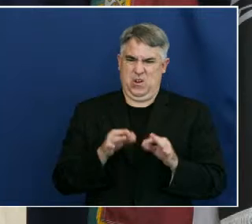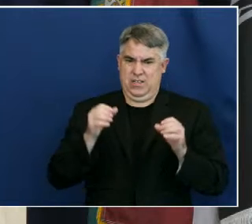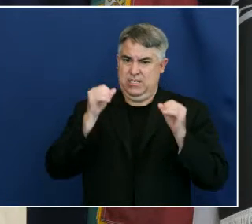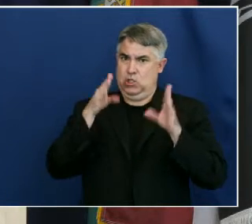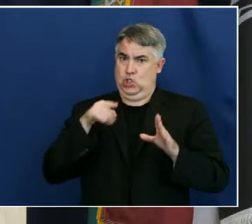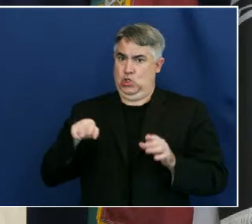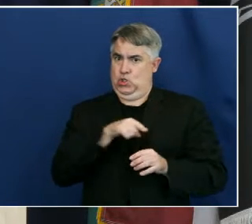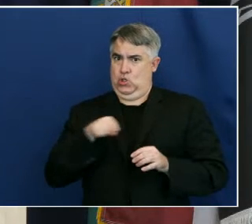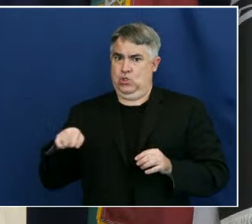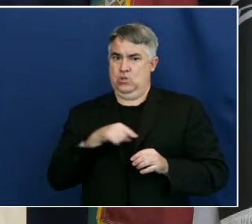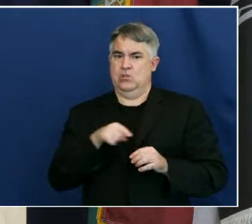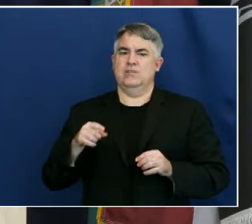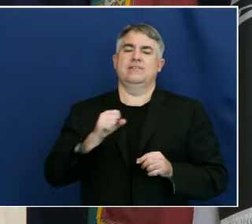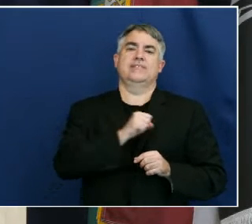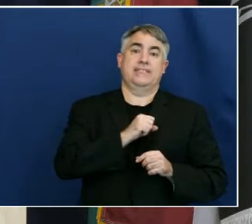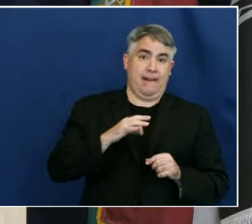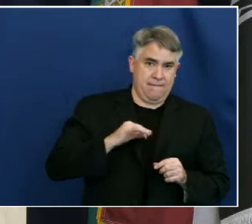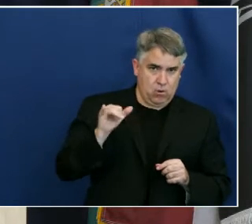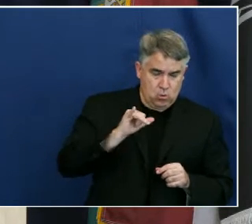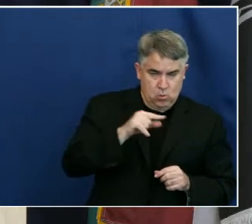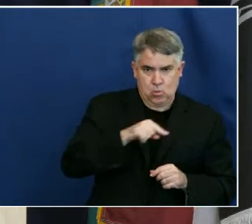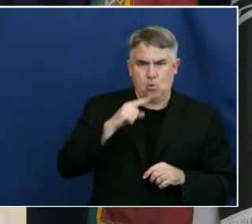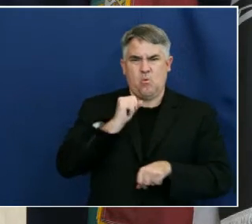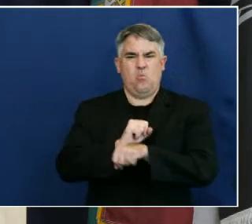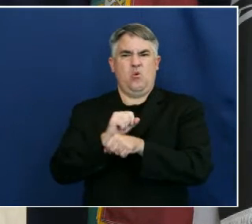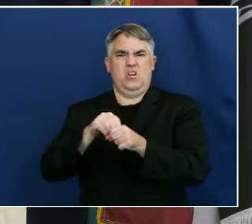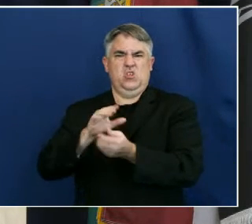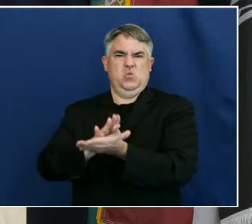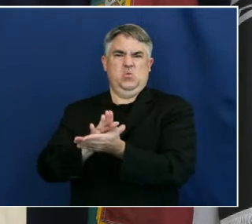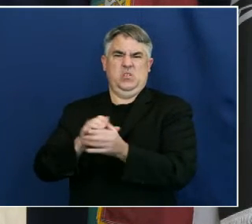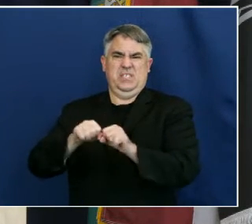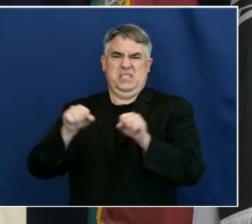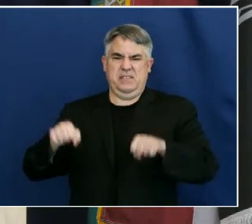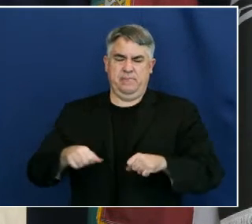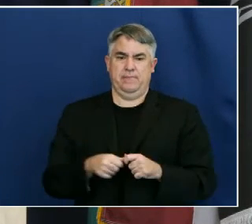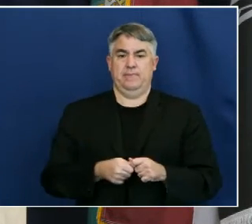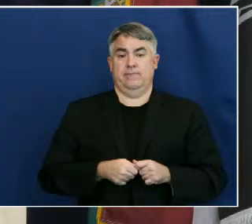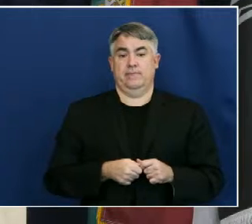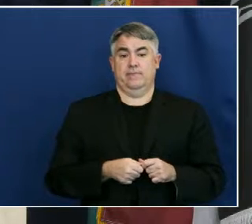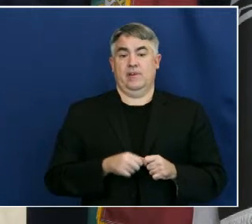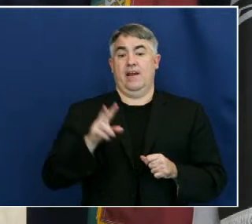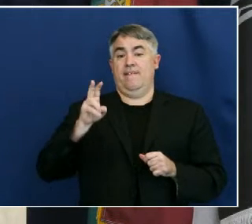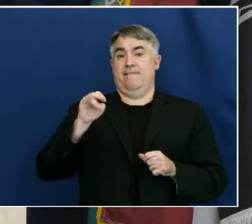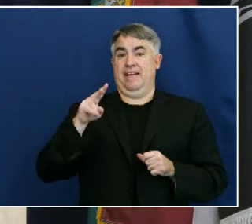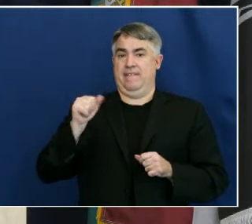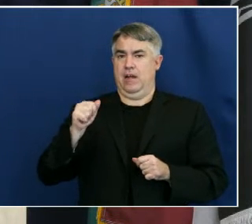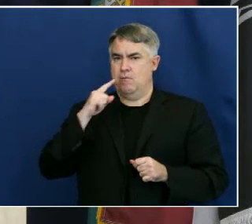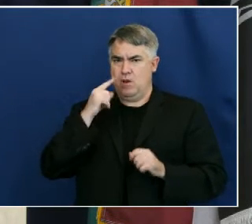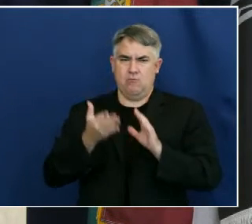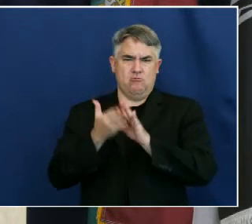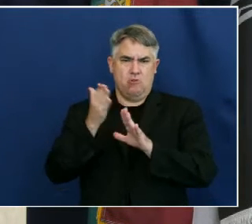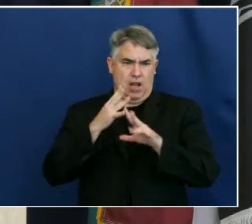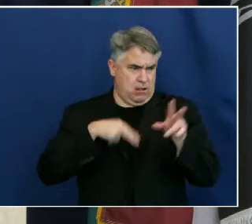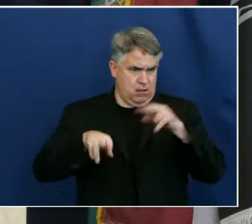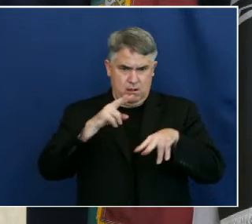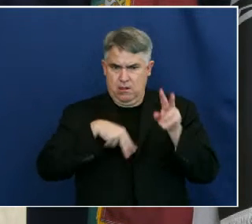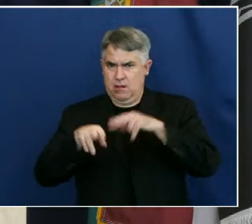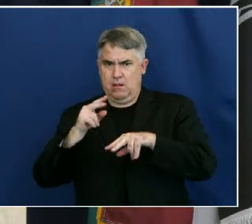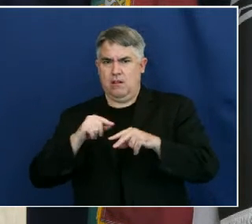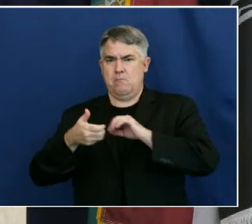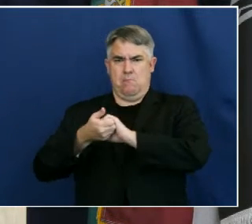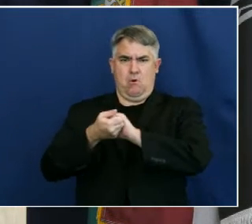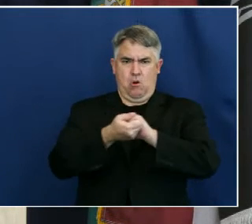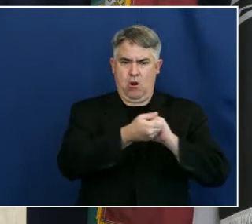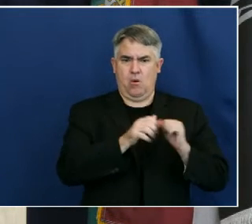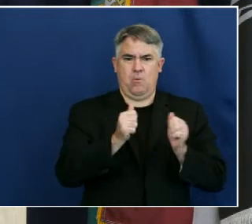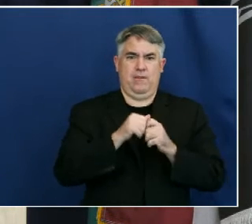This system will be run and administered by VIBA in partnership with San Diego County Office of Education, and we as a